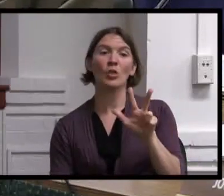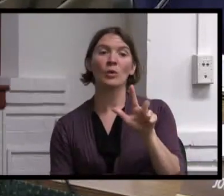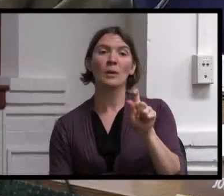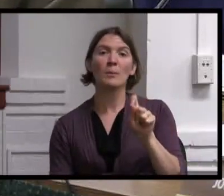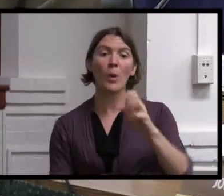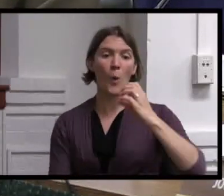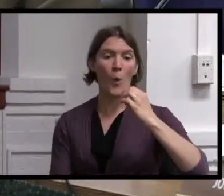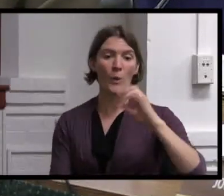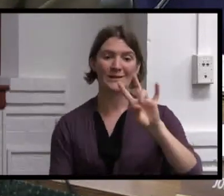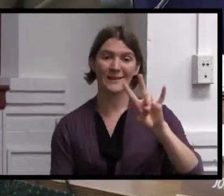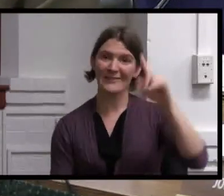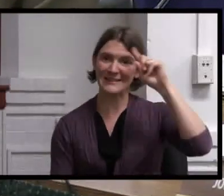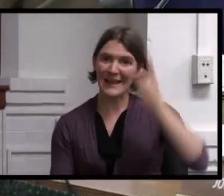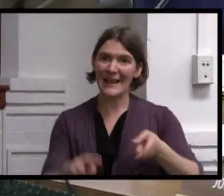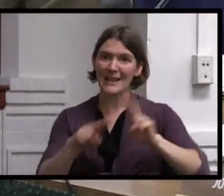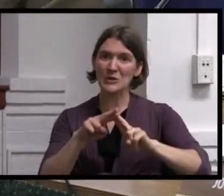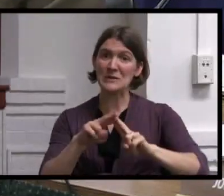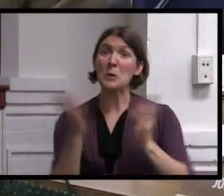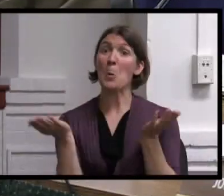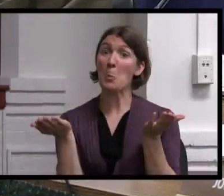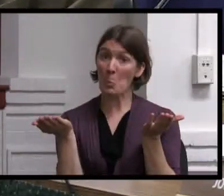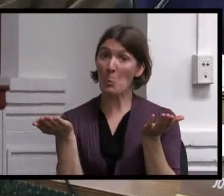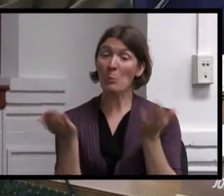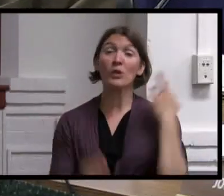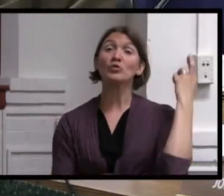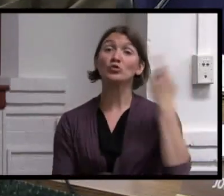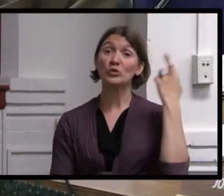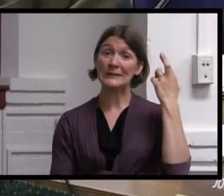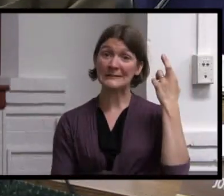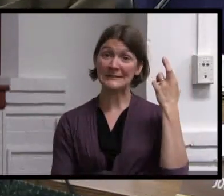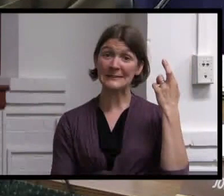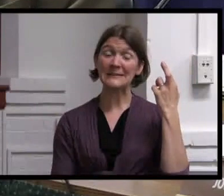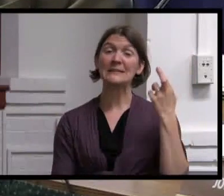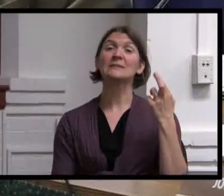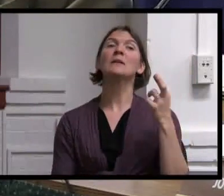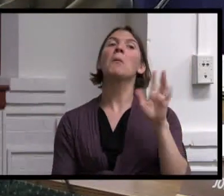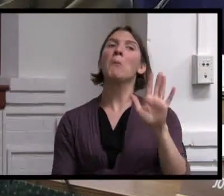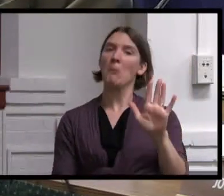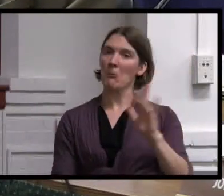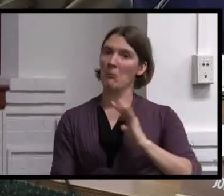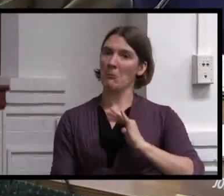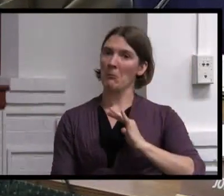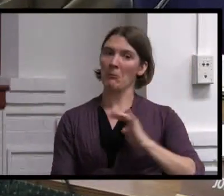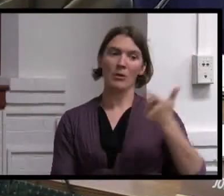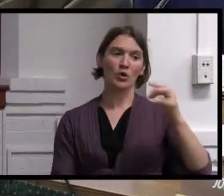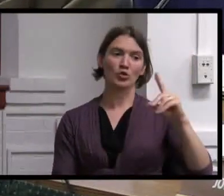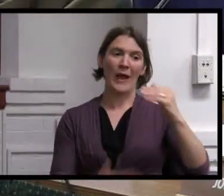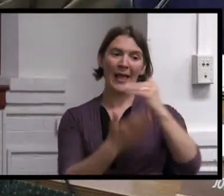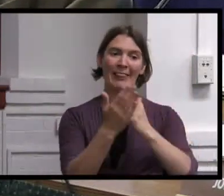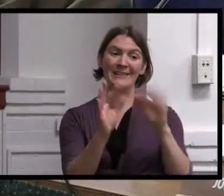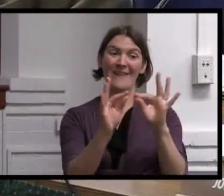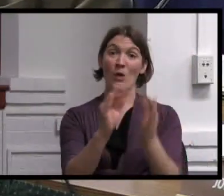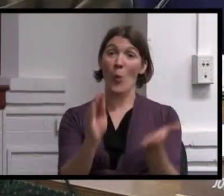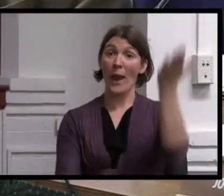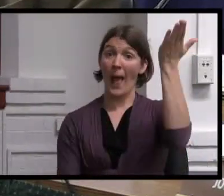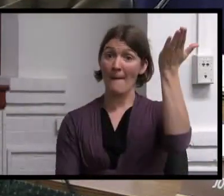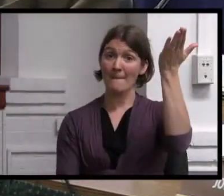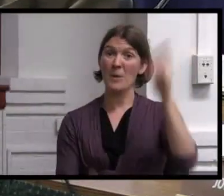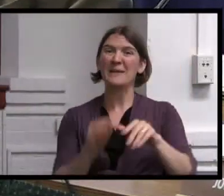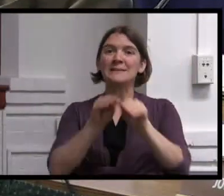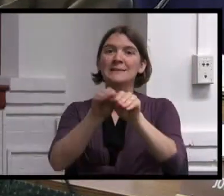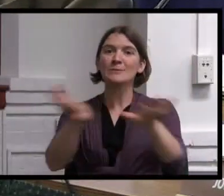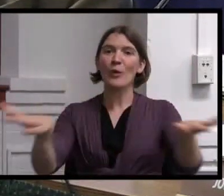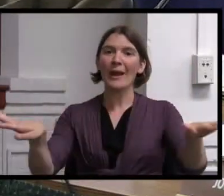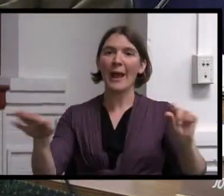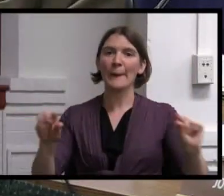3.07 cent increase. Because there has been a small increase in the grand list, it allows for